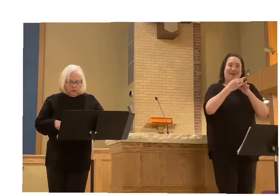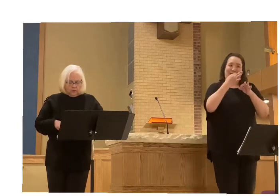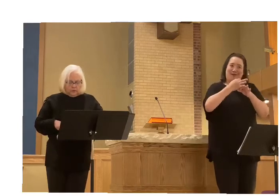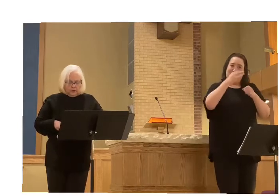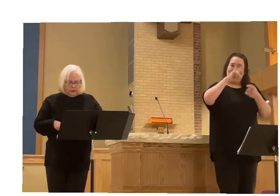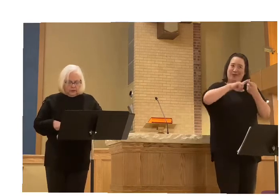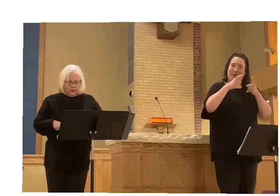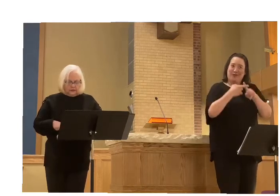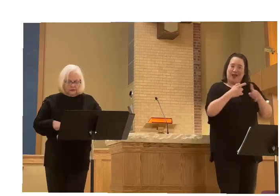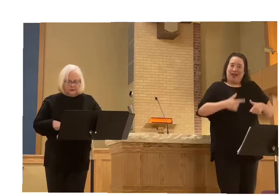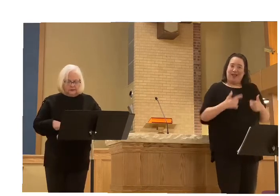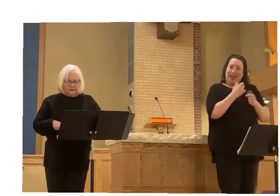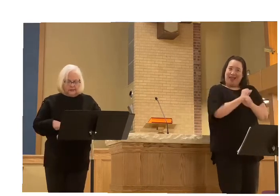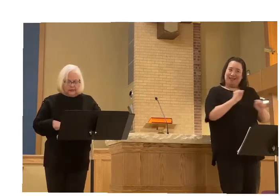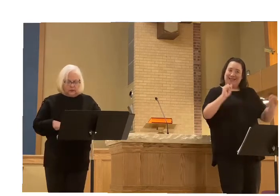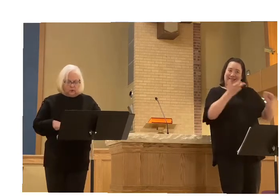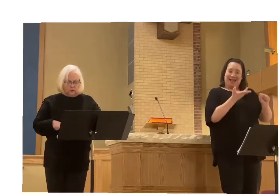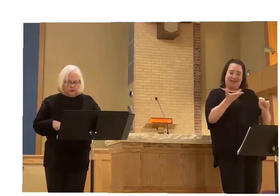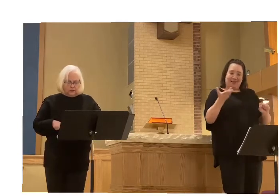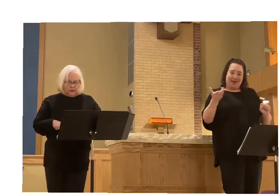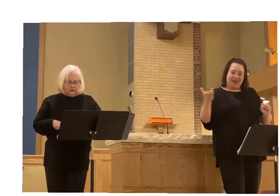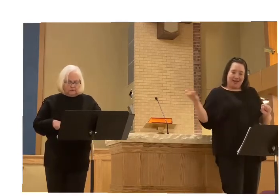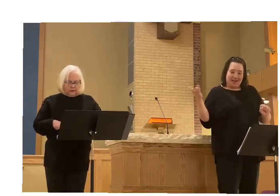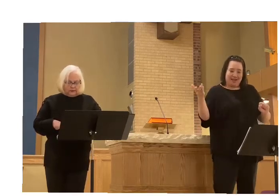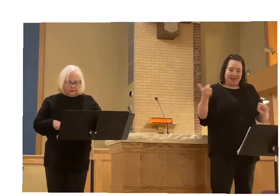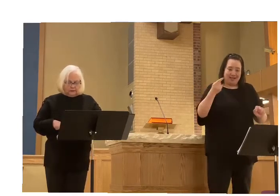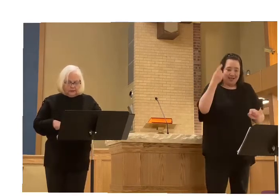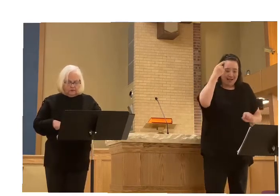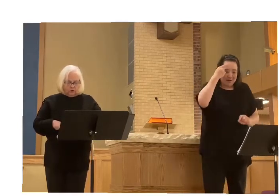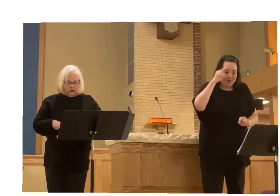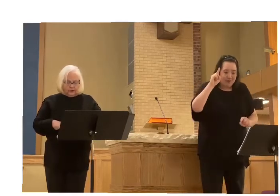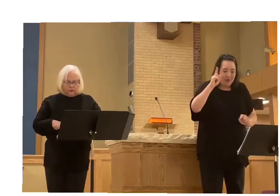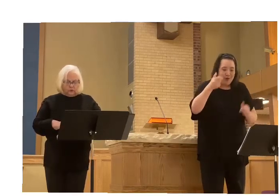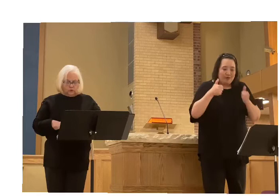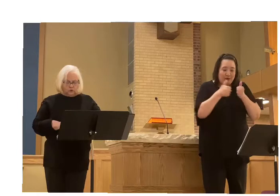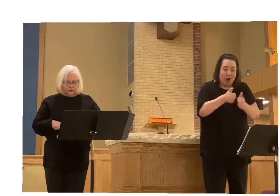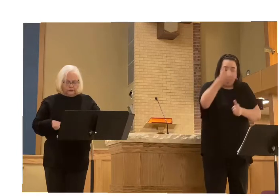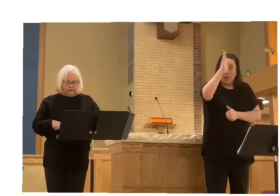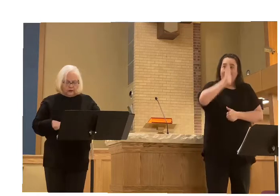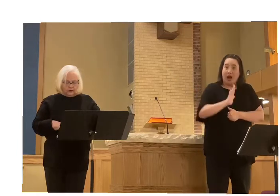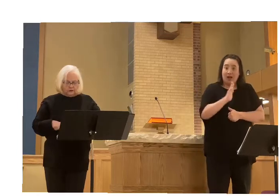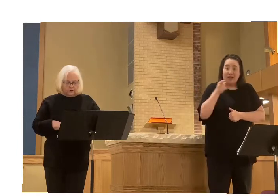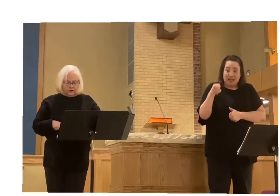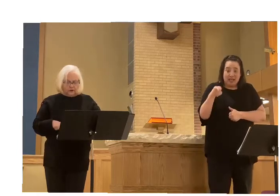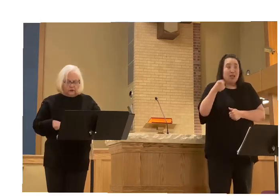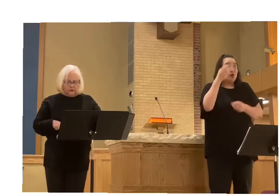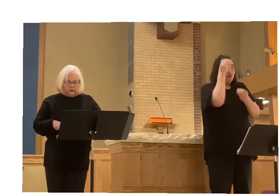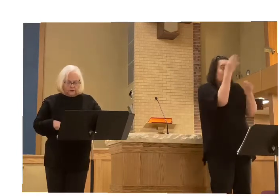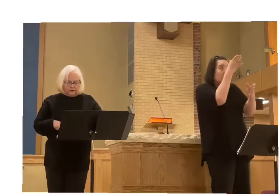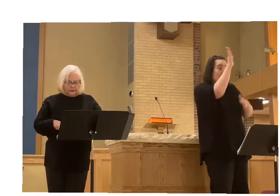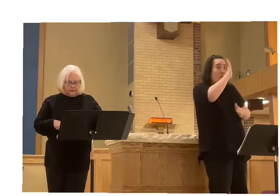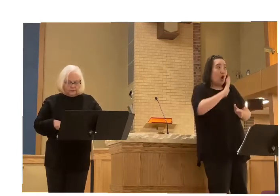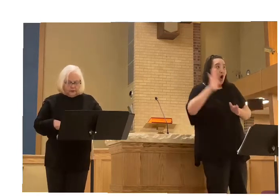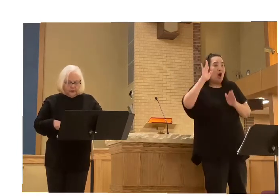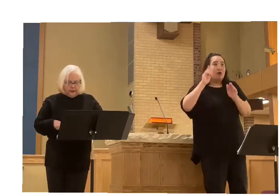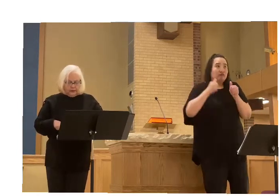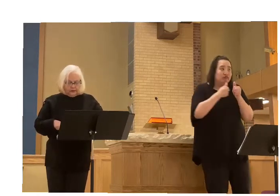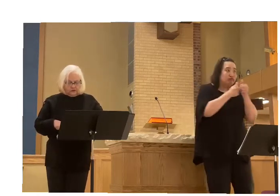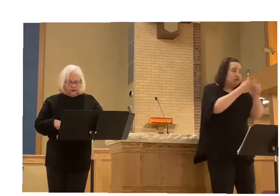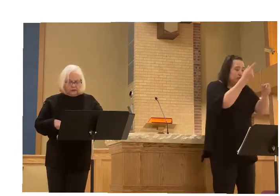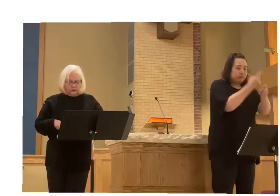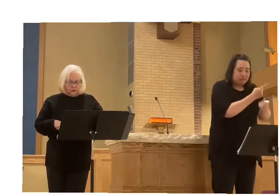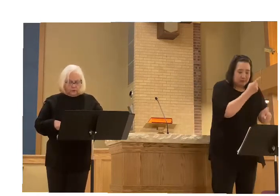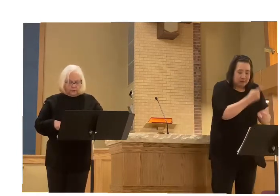life-saving remedy, such as he who fears God finds. For he who fears God behaves accordingly, and